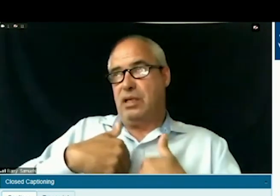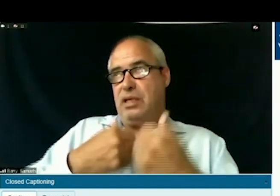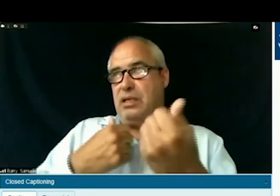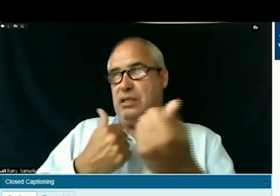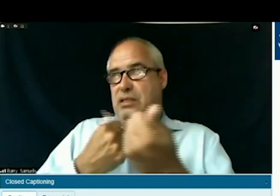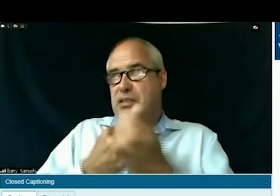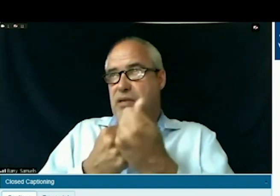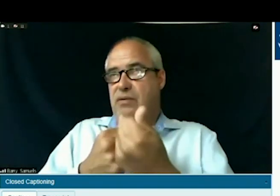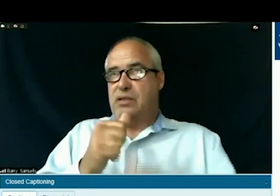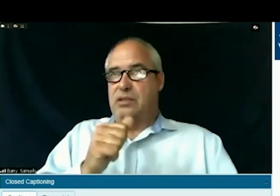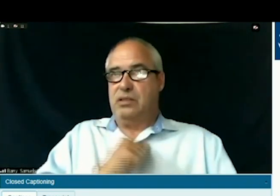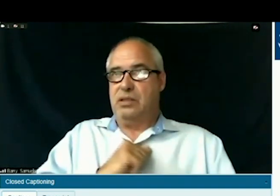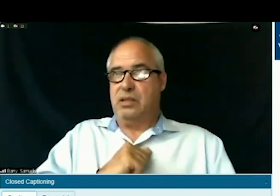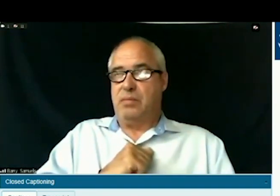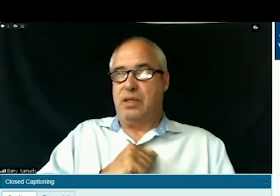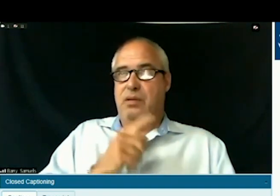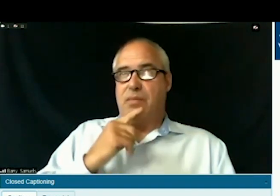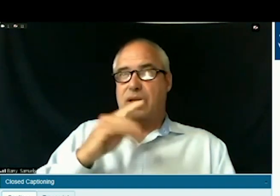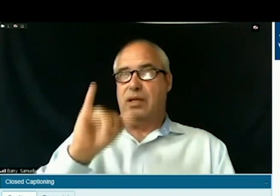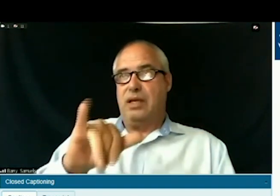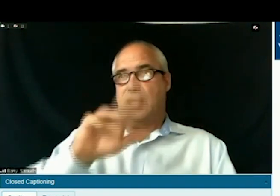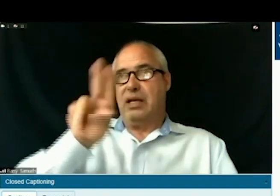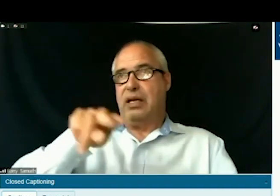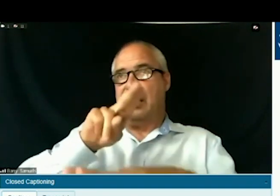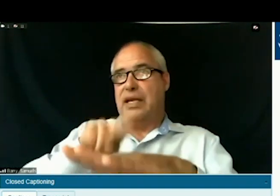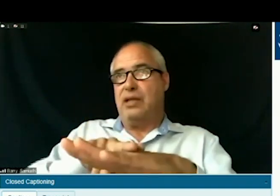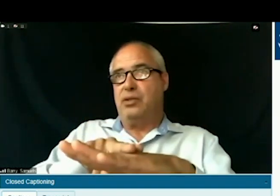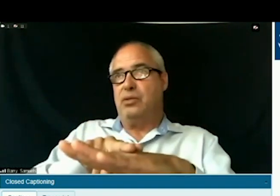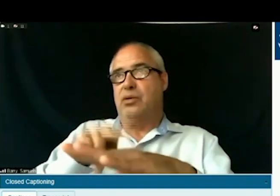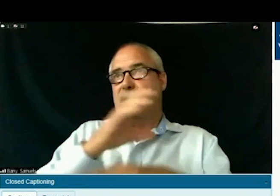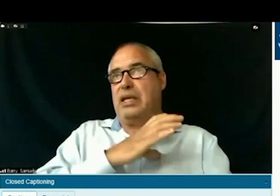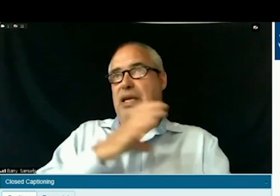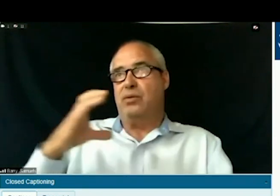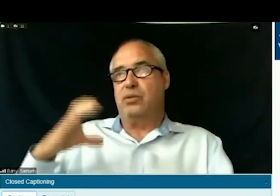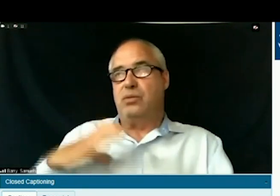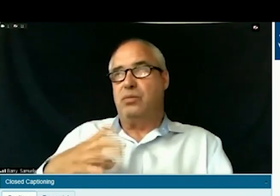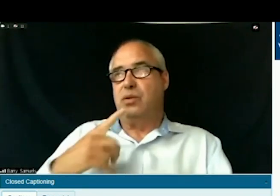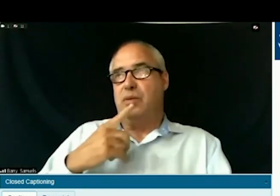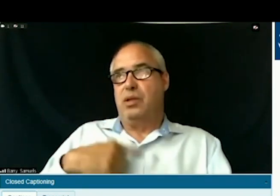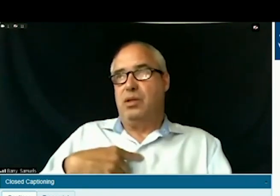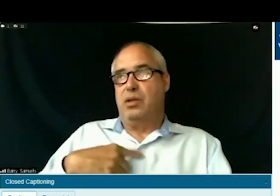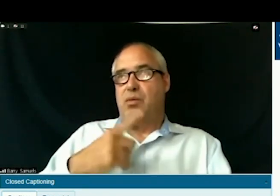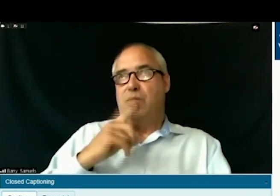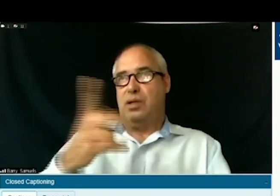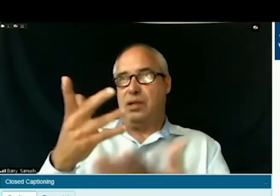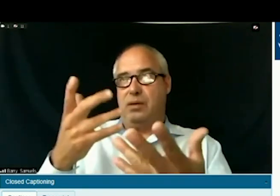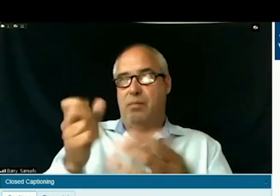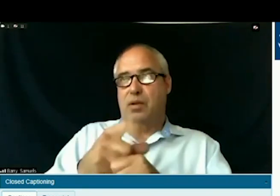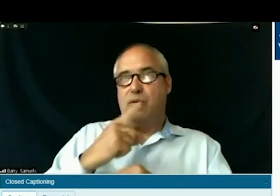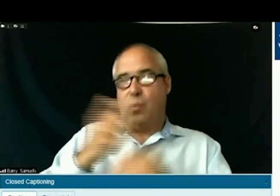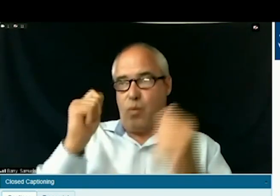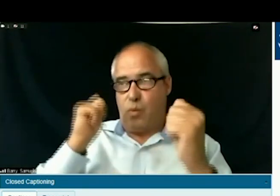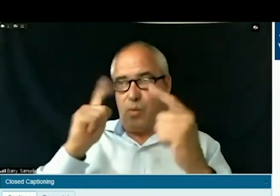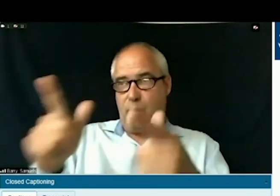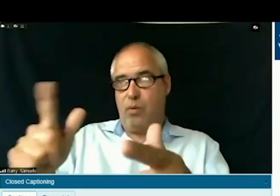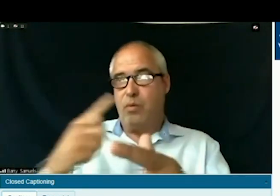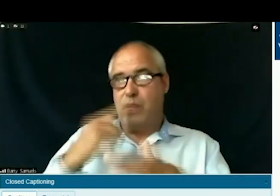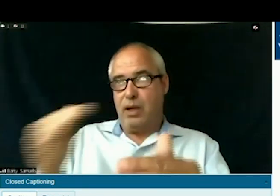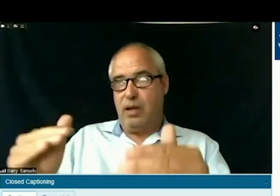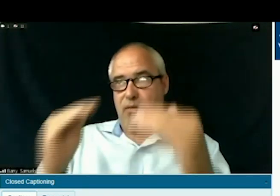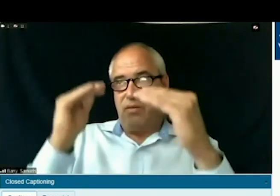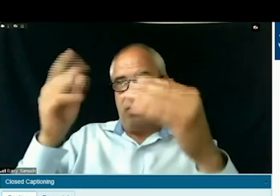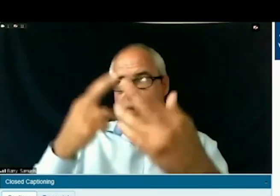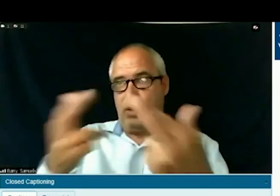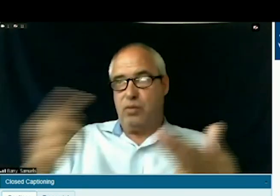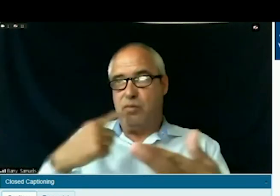with IDD, or the councils, DD councils, right, or the AAAs, right, just really making sure that we're elevating those resources